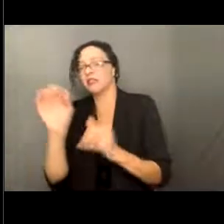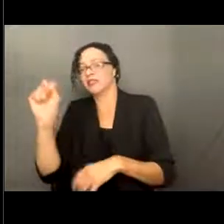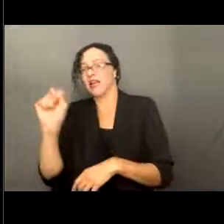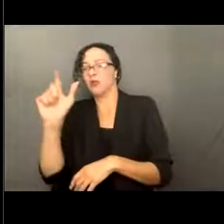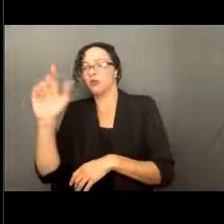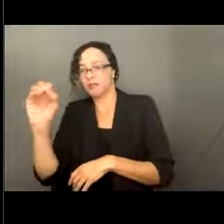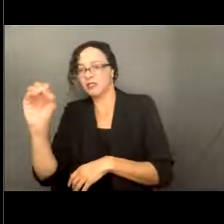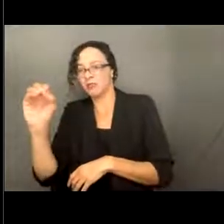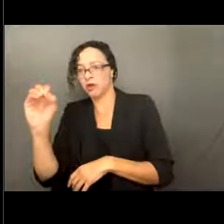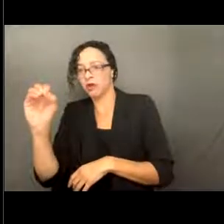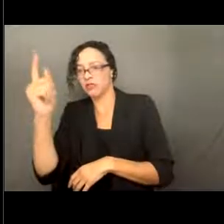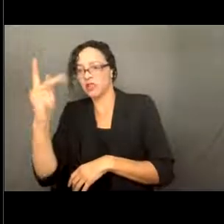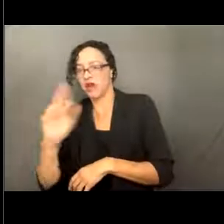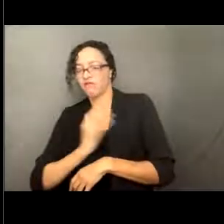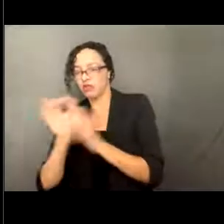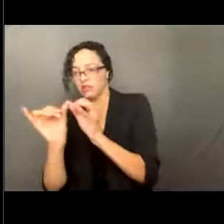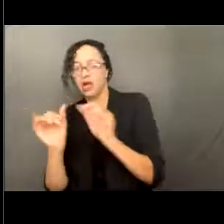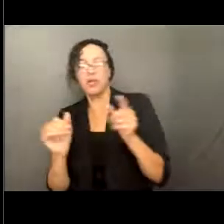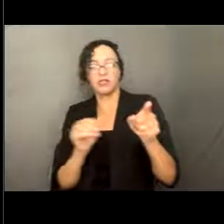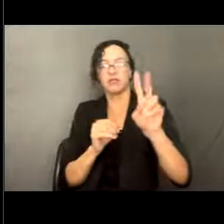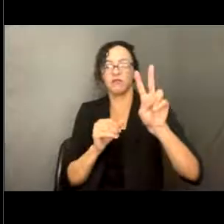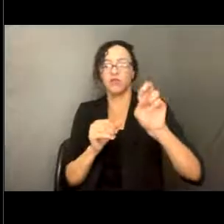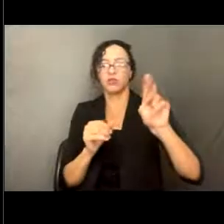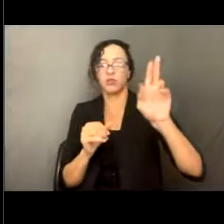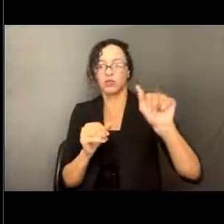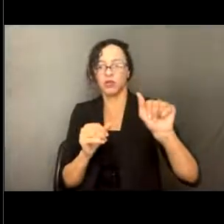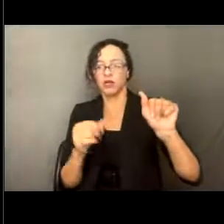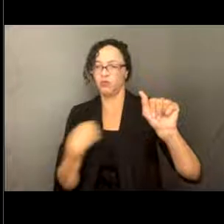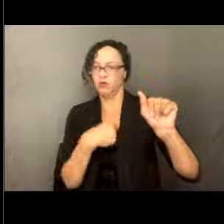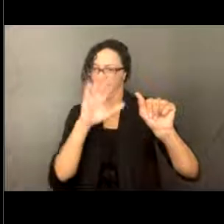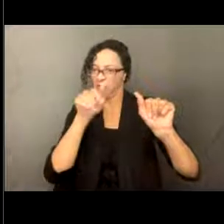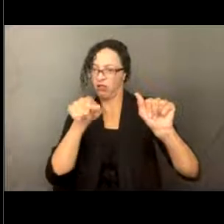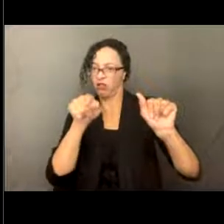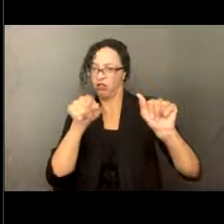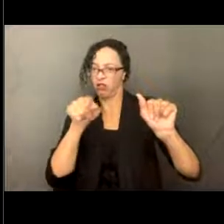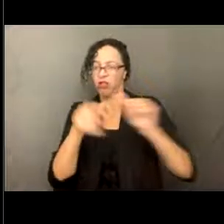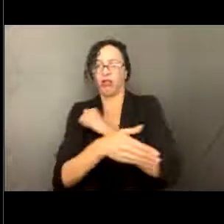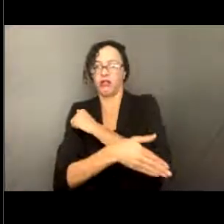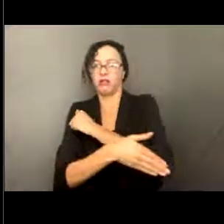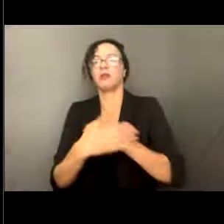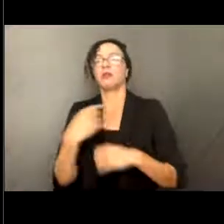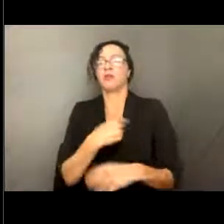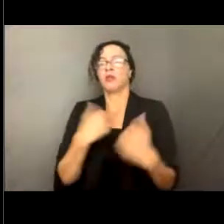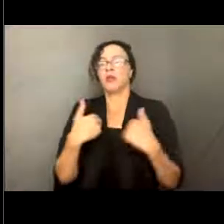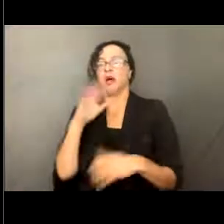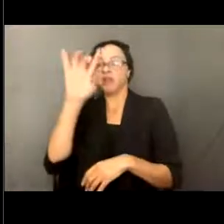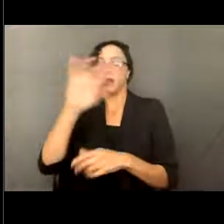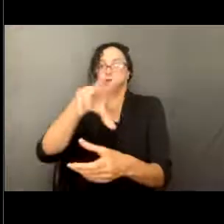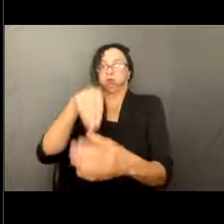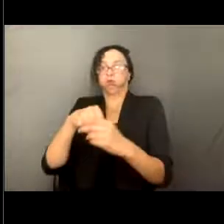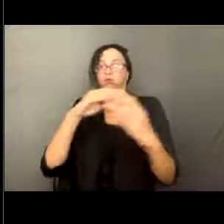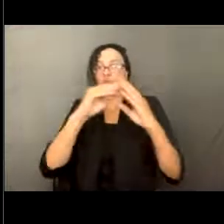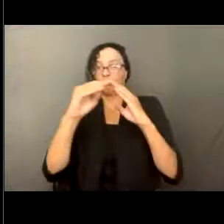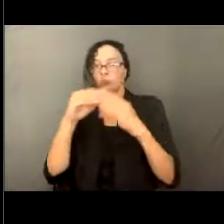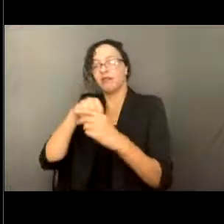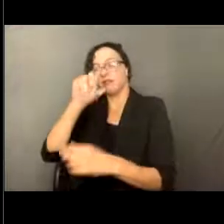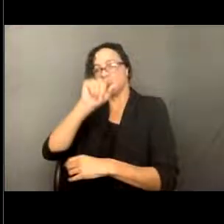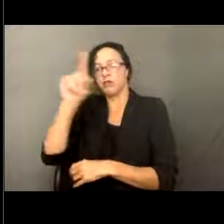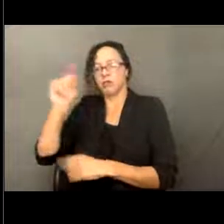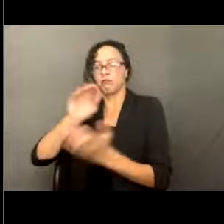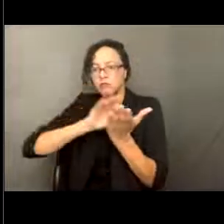right in the middle. We have 8 incorporated cities as of the 2020 census, and our population has